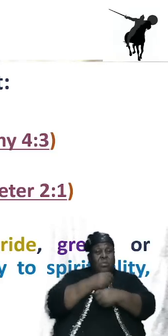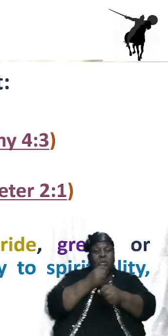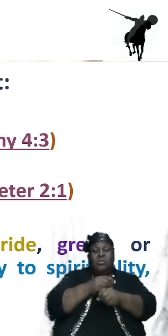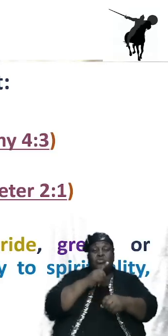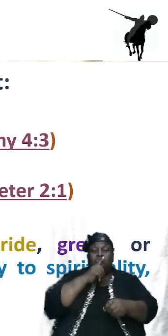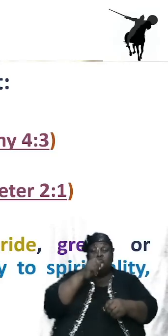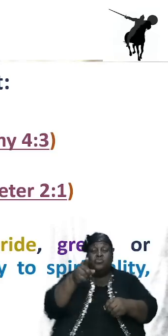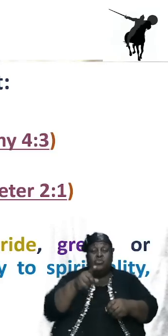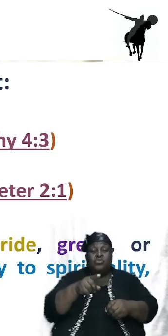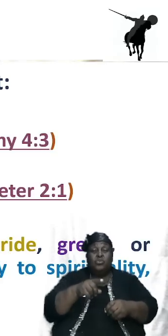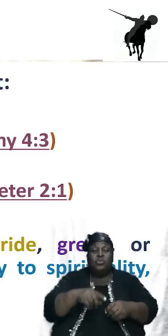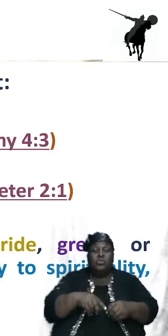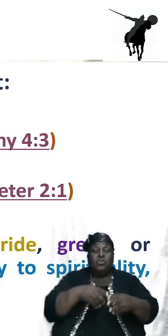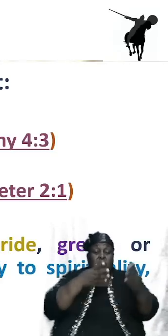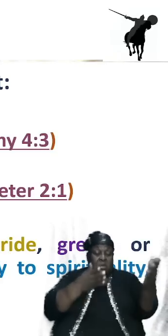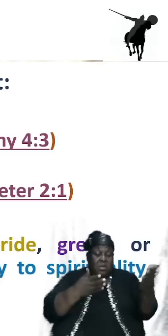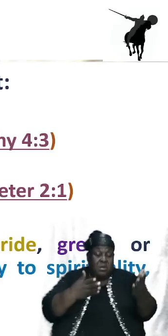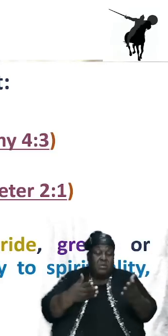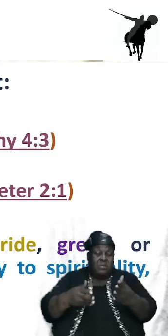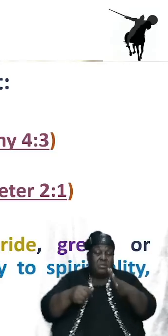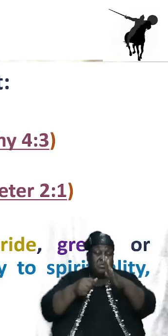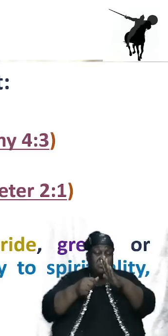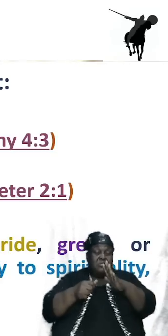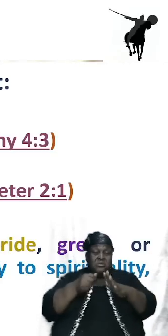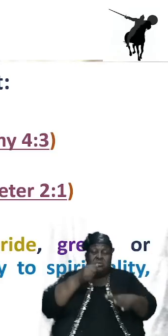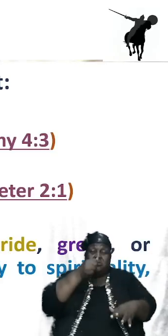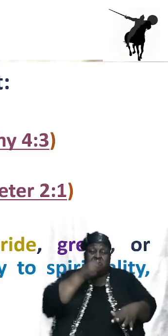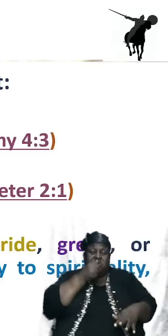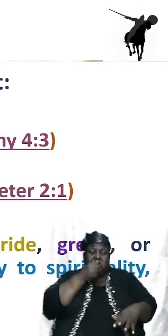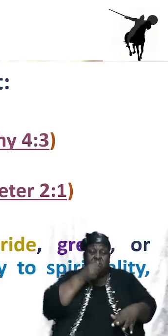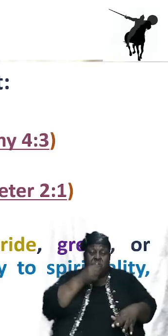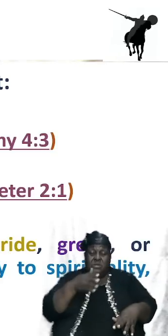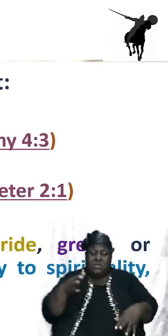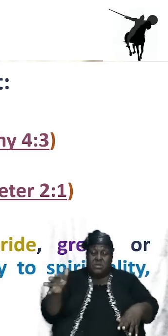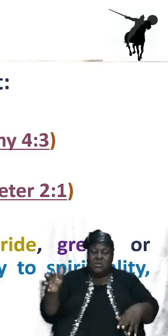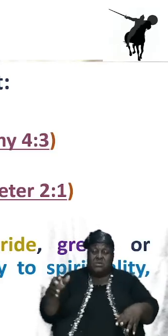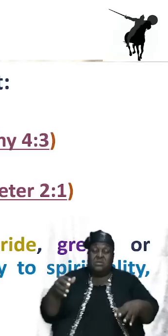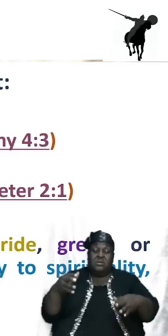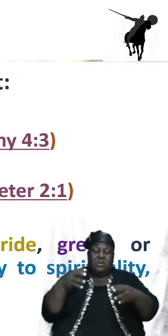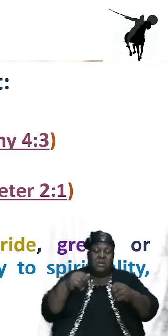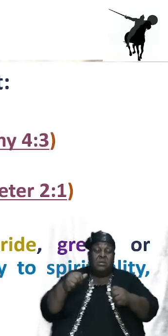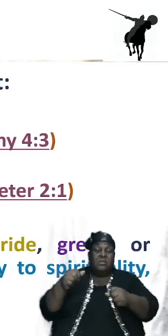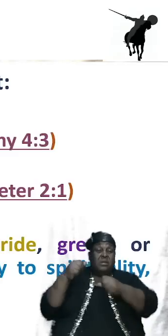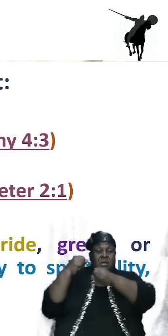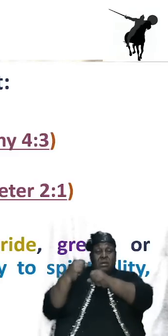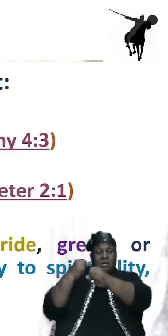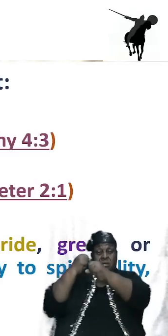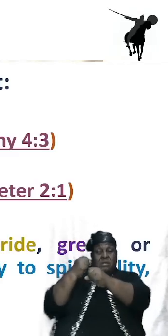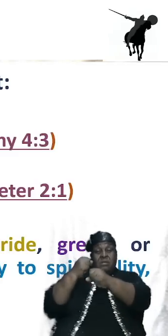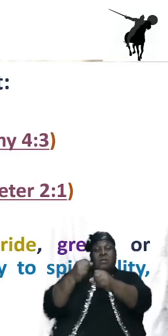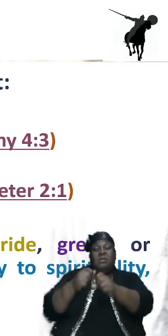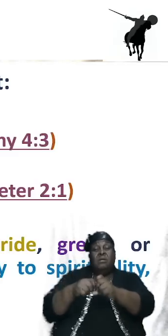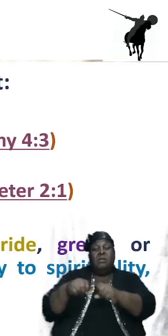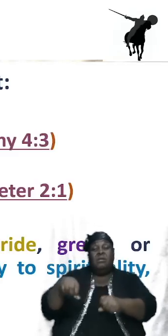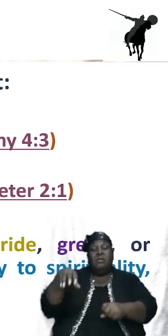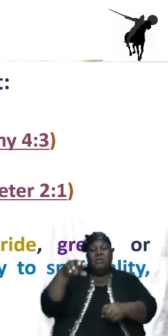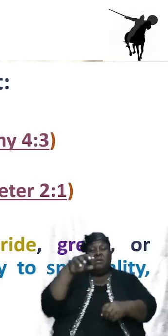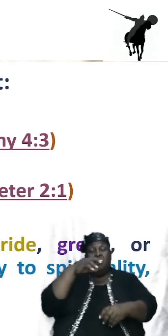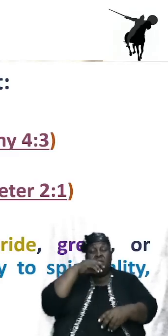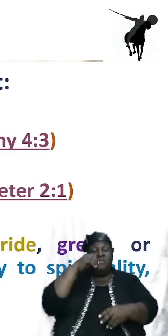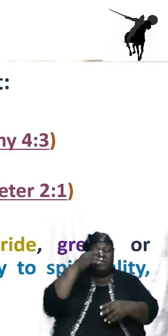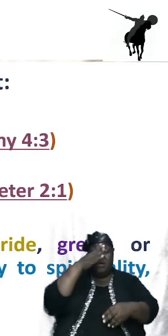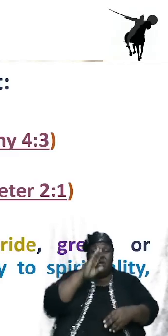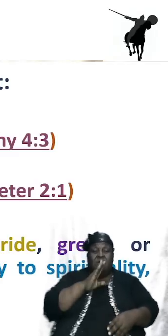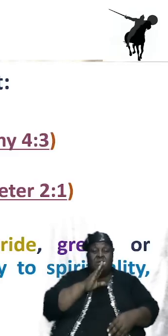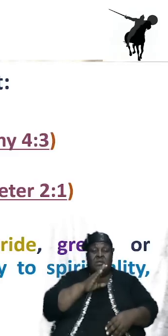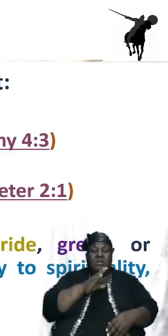the sacred things, the Ark of the Covenant. They had to carry all of these sacred furnitures, the brazen altar,